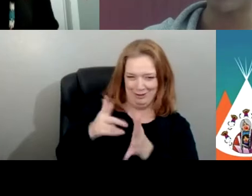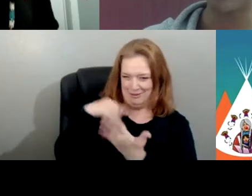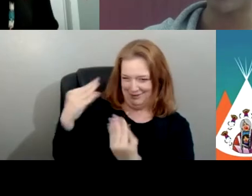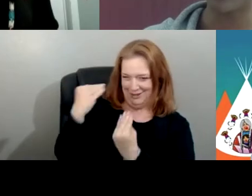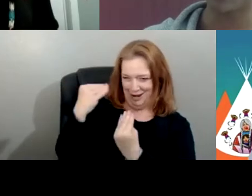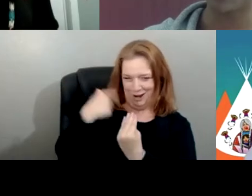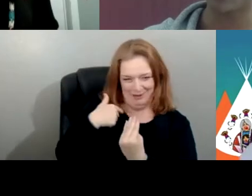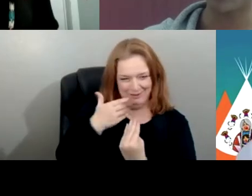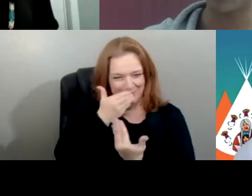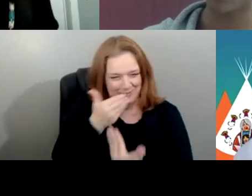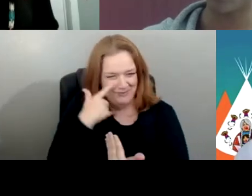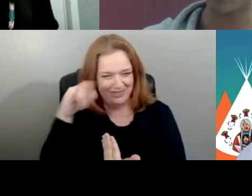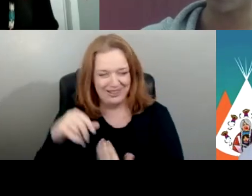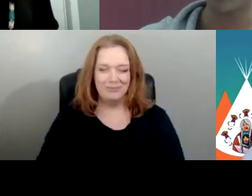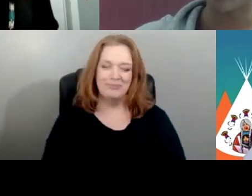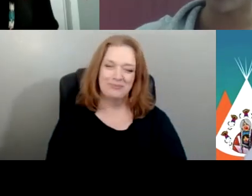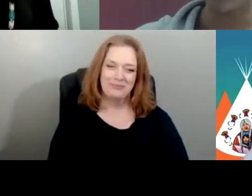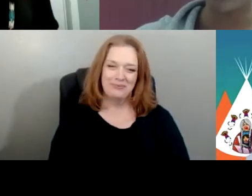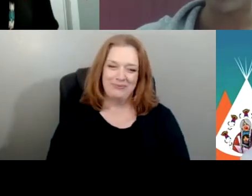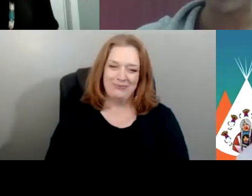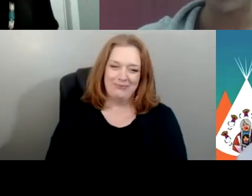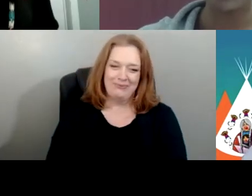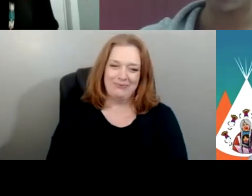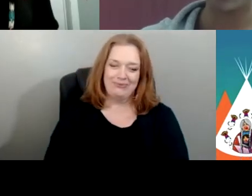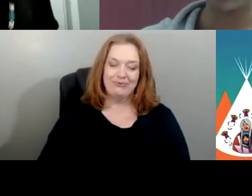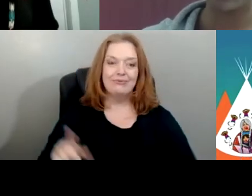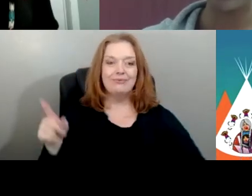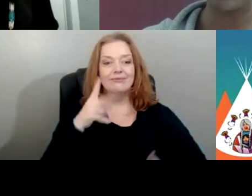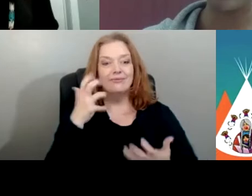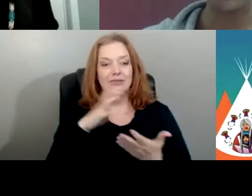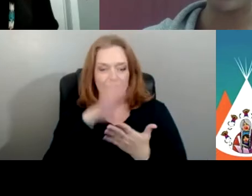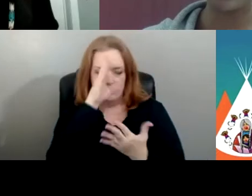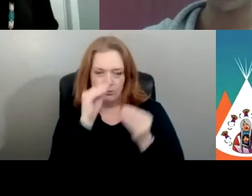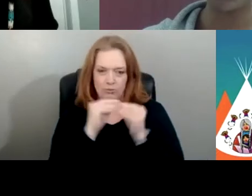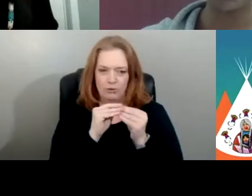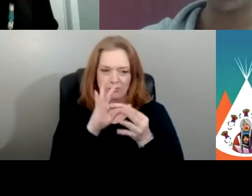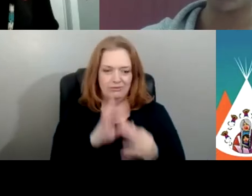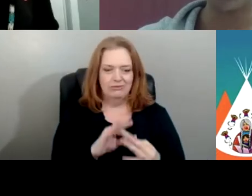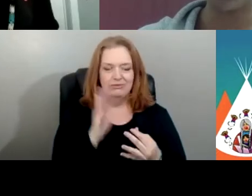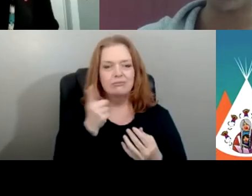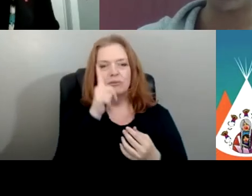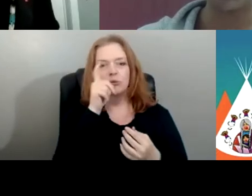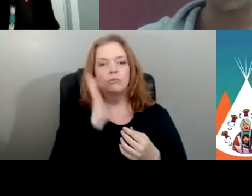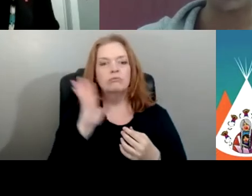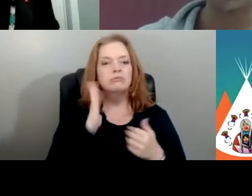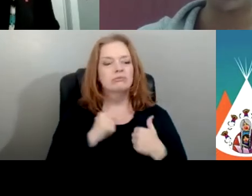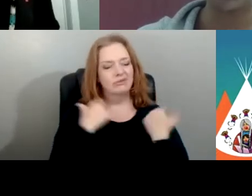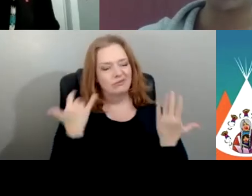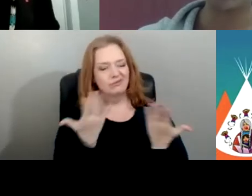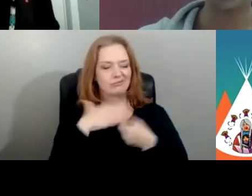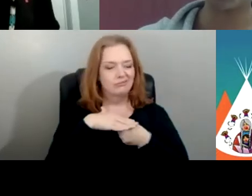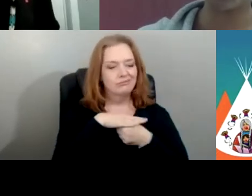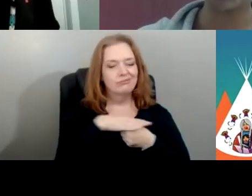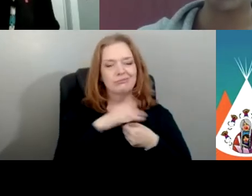weeks. So thank you so much for that. If you would like to learn more about the ancestral territory where you are, please feel